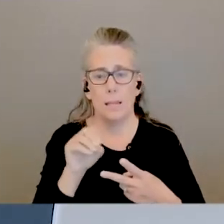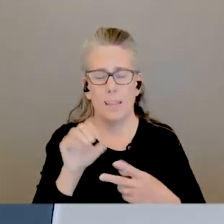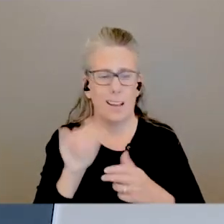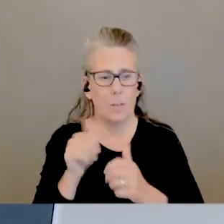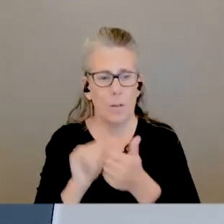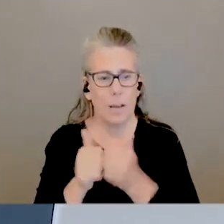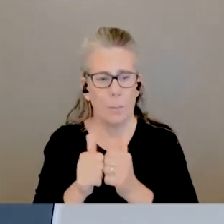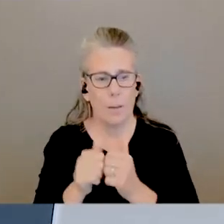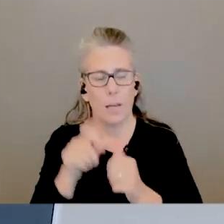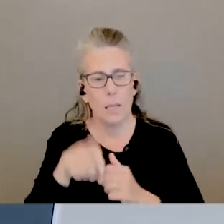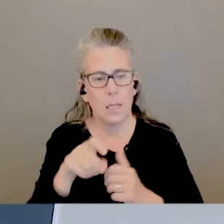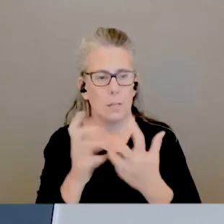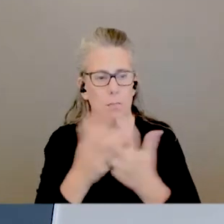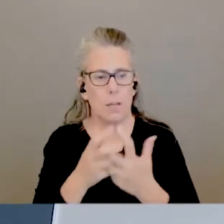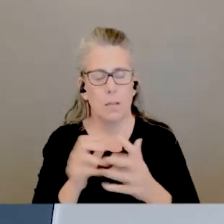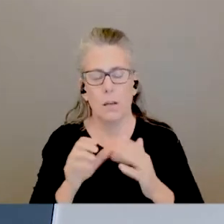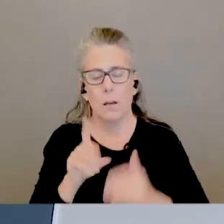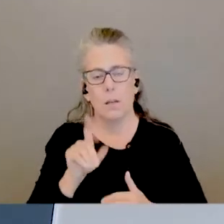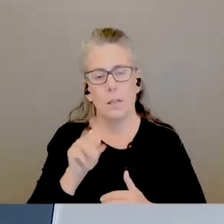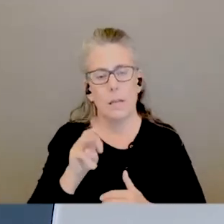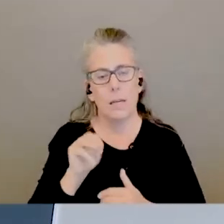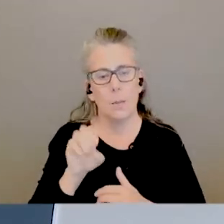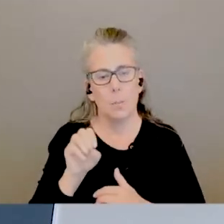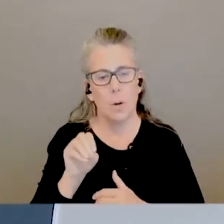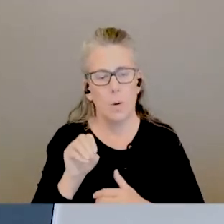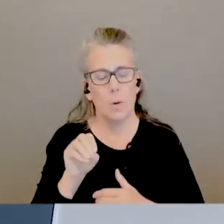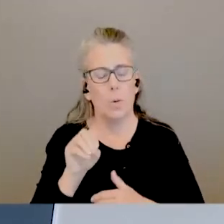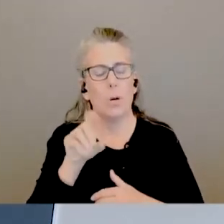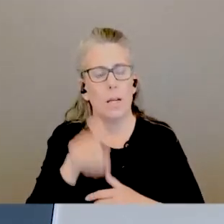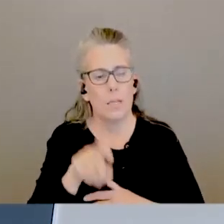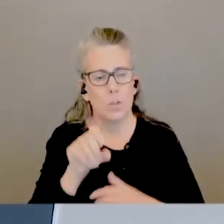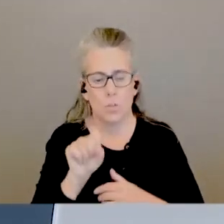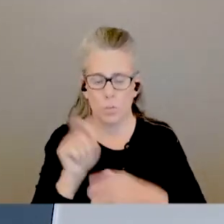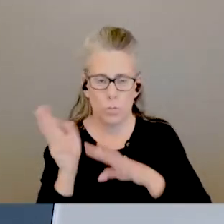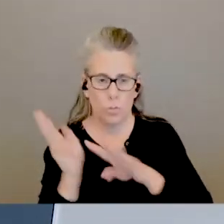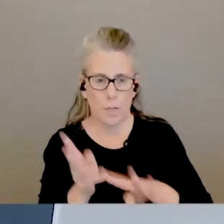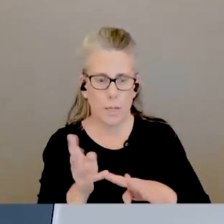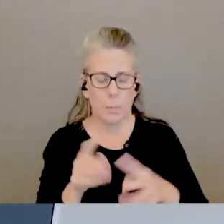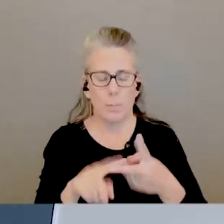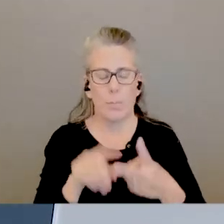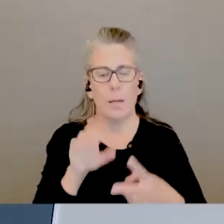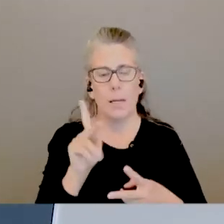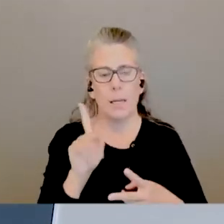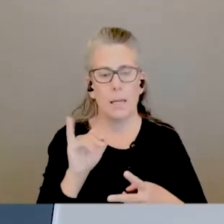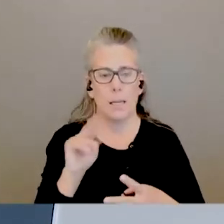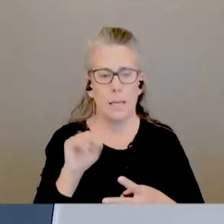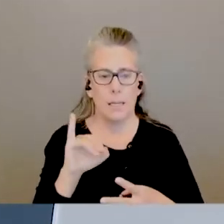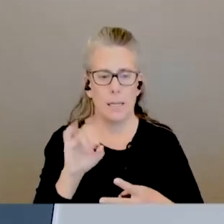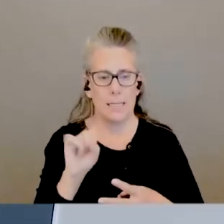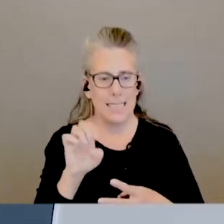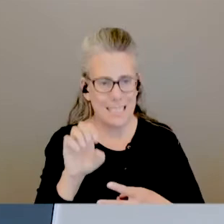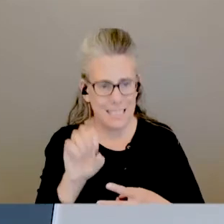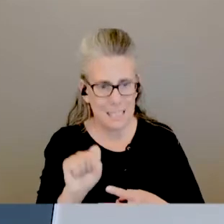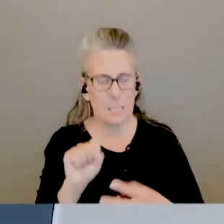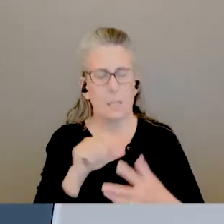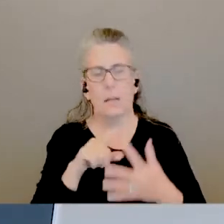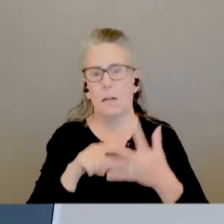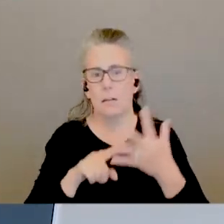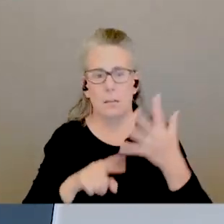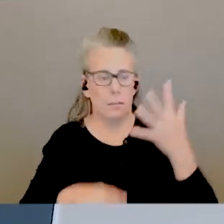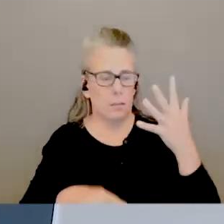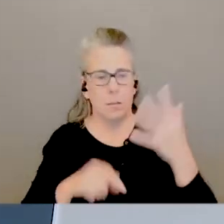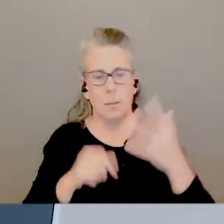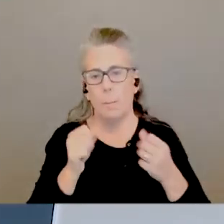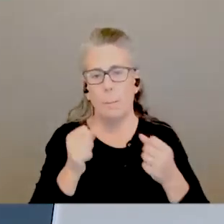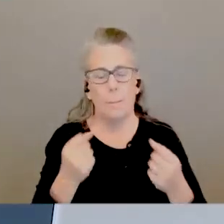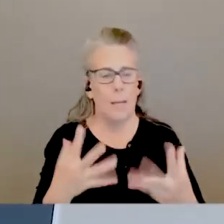Dynamo Streams, Kinesis, and Lambda to be able to meet the scale needs of our budgeting service, which on a day like Cyber Monday,